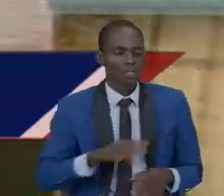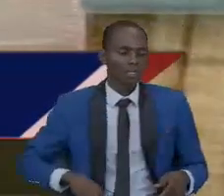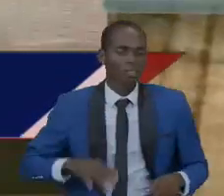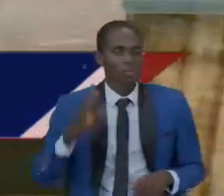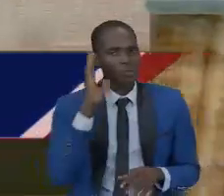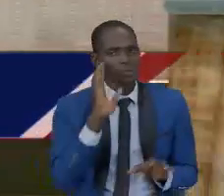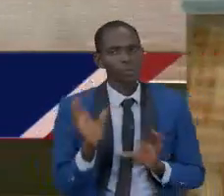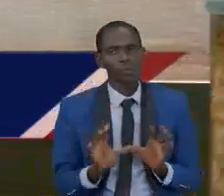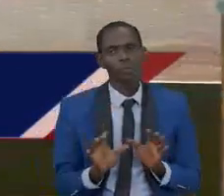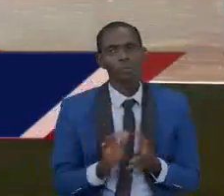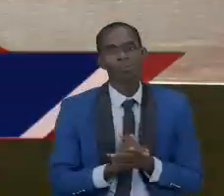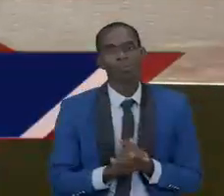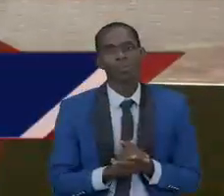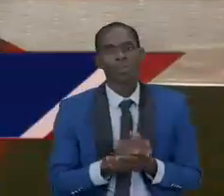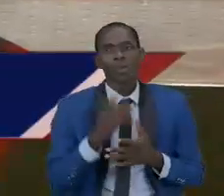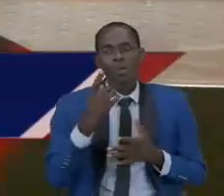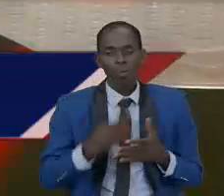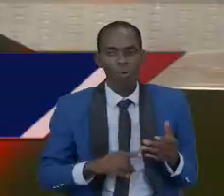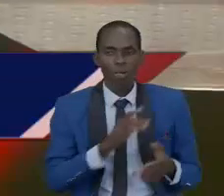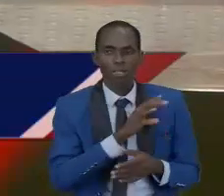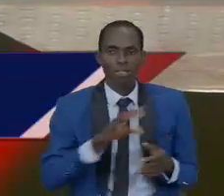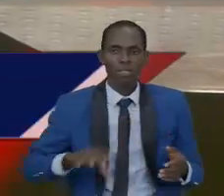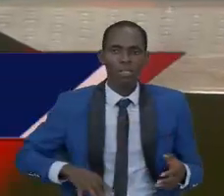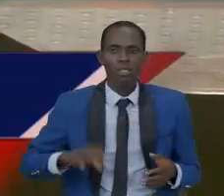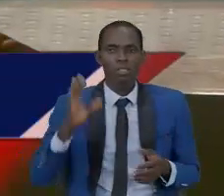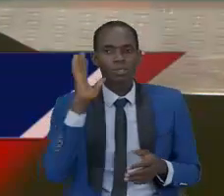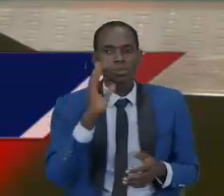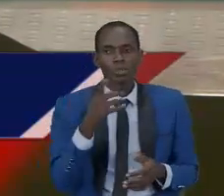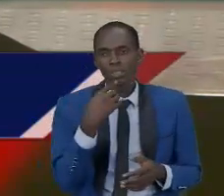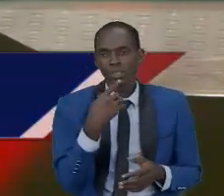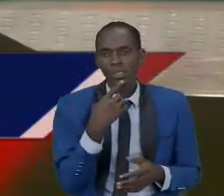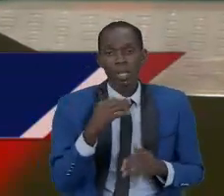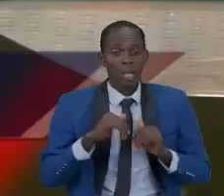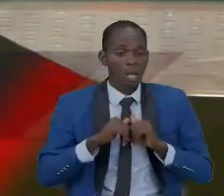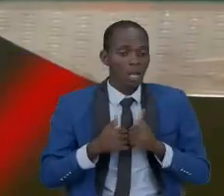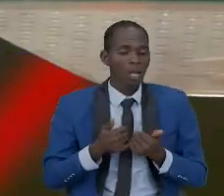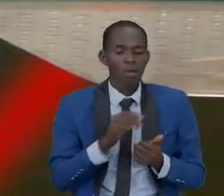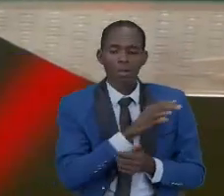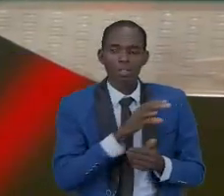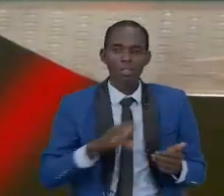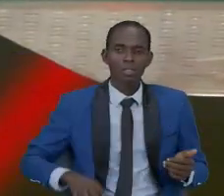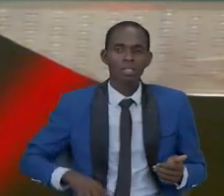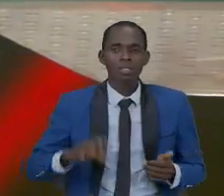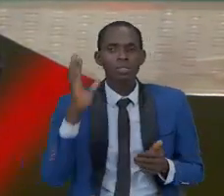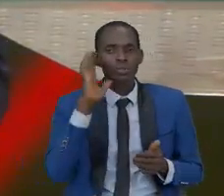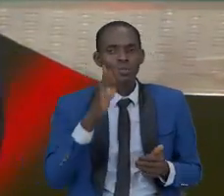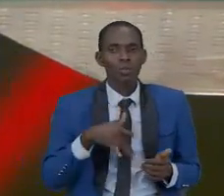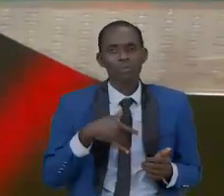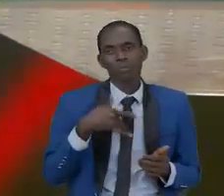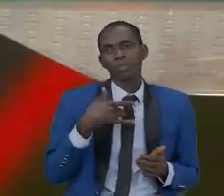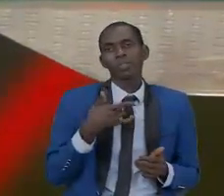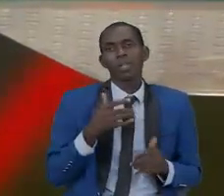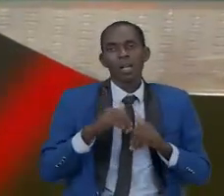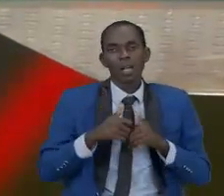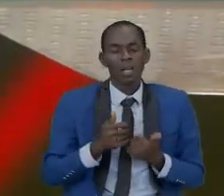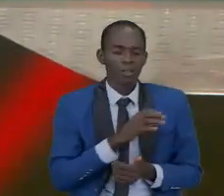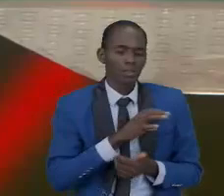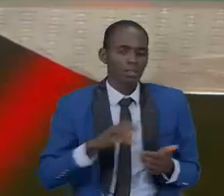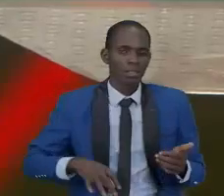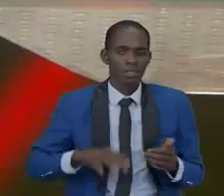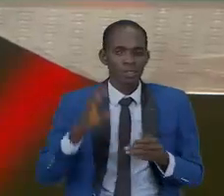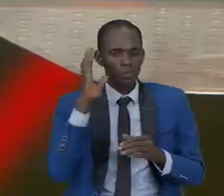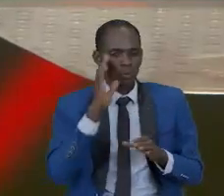what Christ will say how Christ will feel how Christ will add